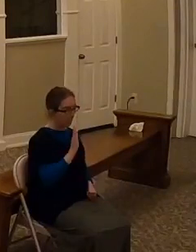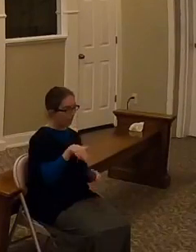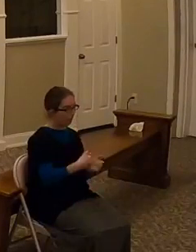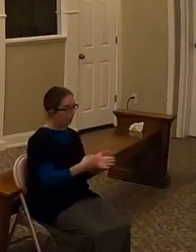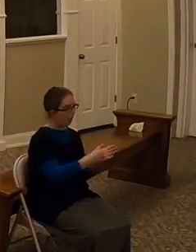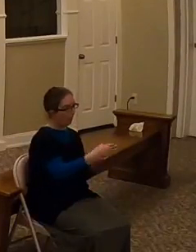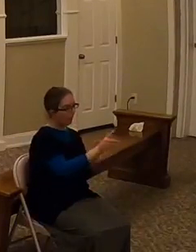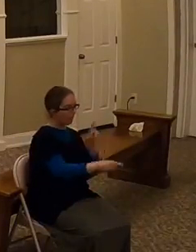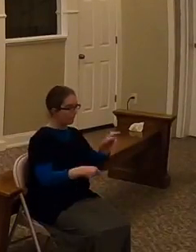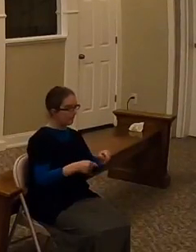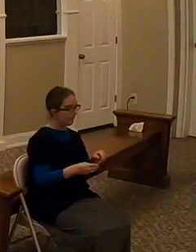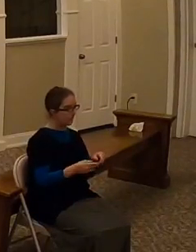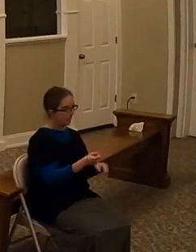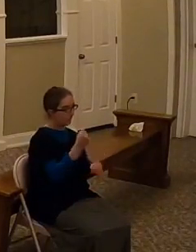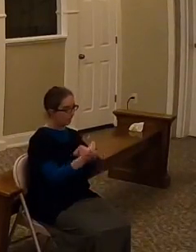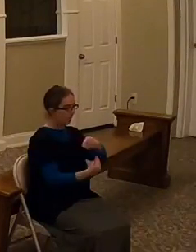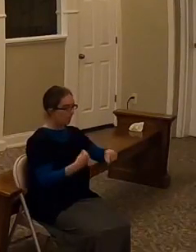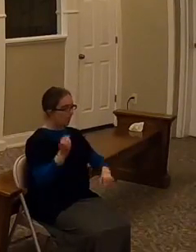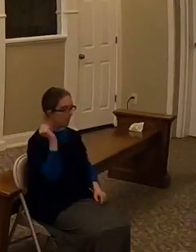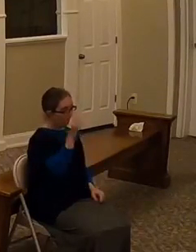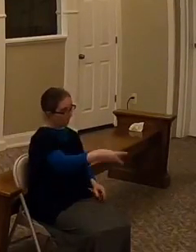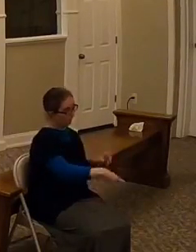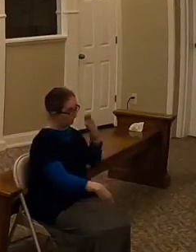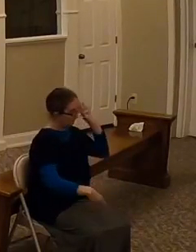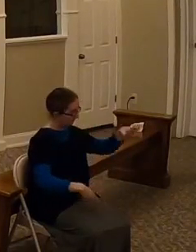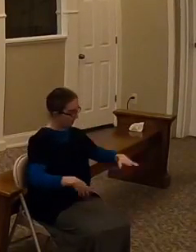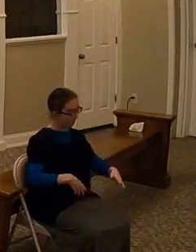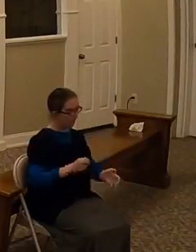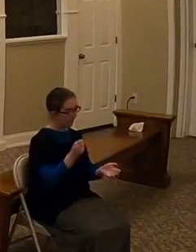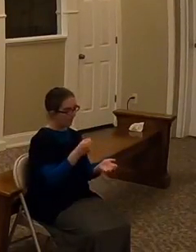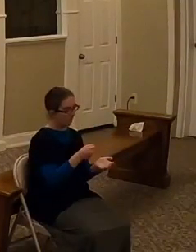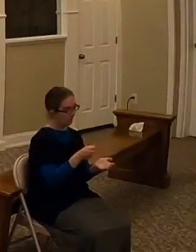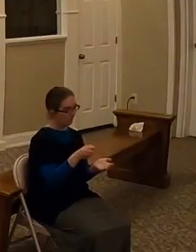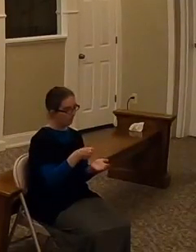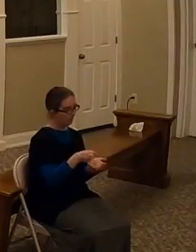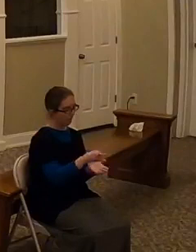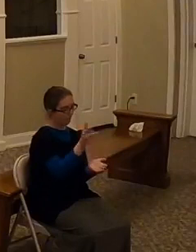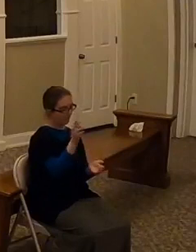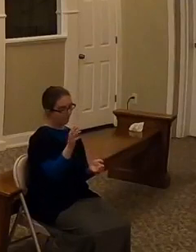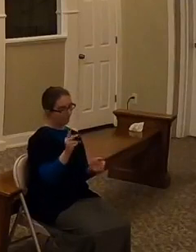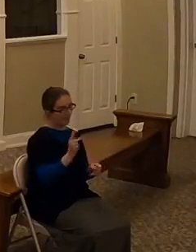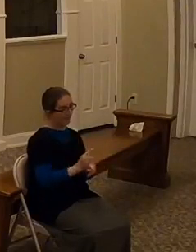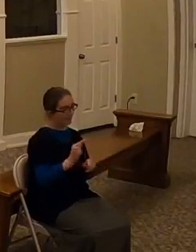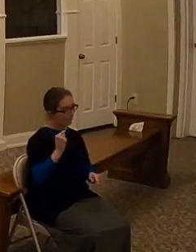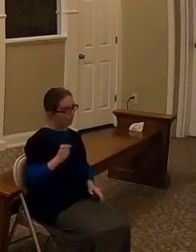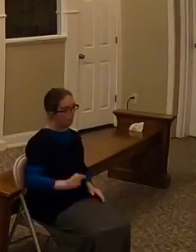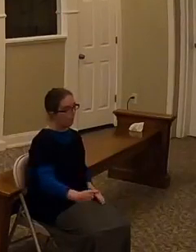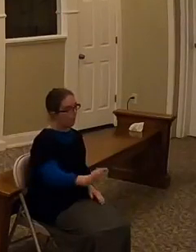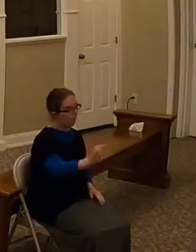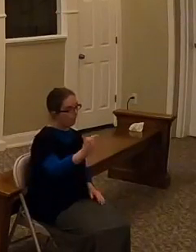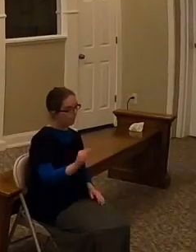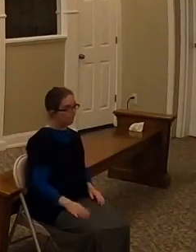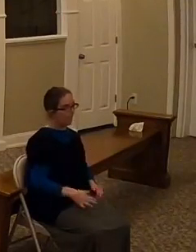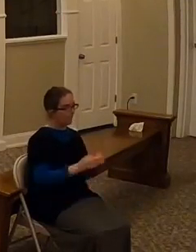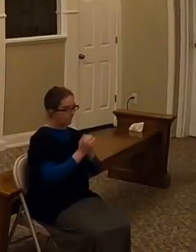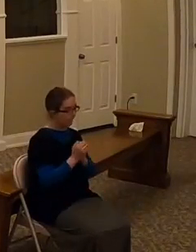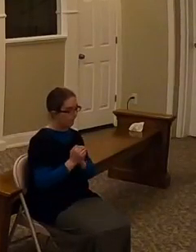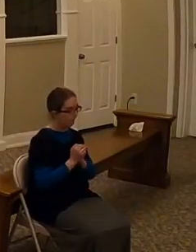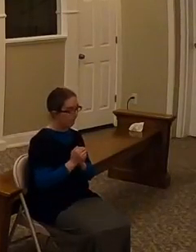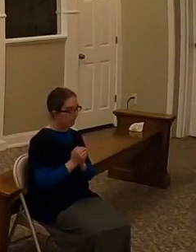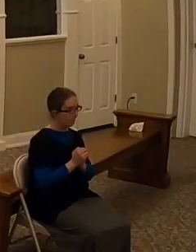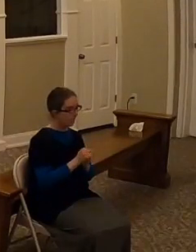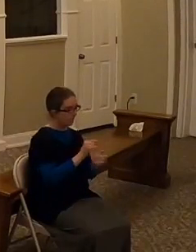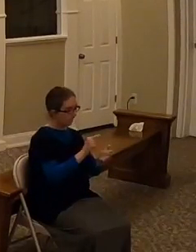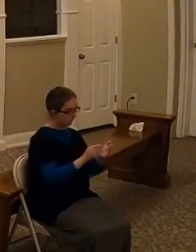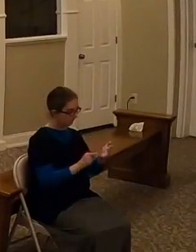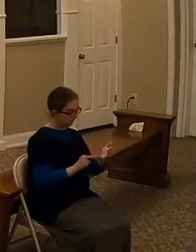these people coming around throwing all this junk your way, you're just going to let it bounce off and keep on going. Hallelujah. Amen. Amen. Amen. All right,